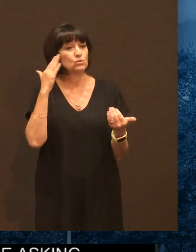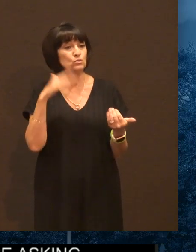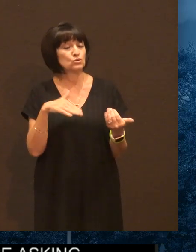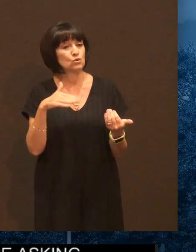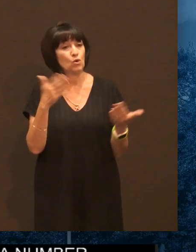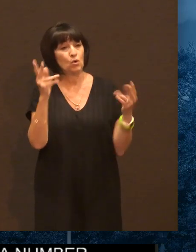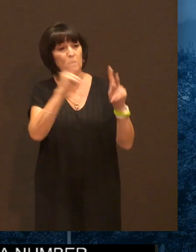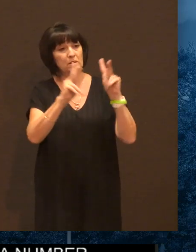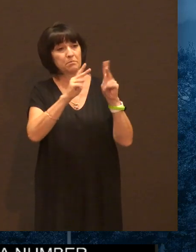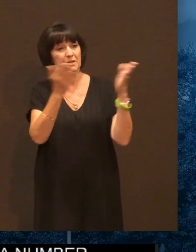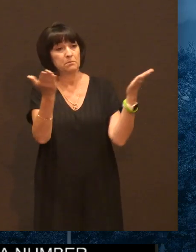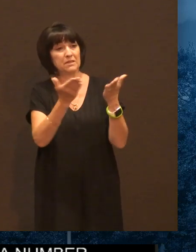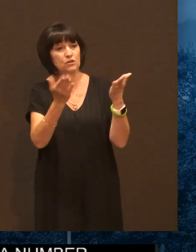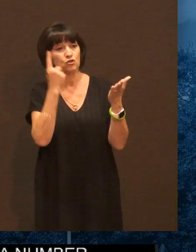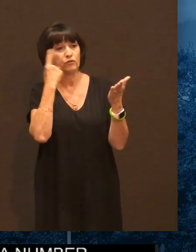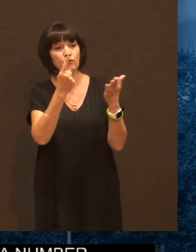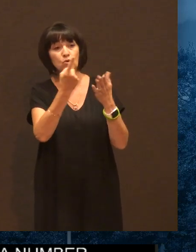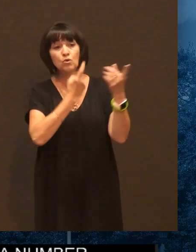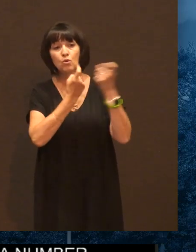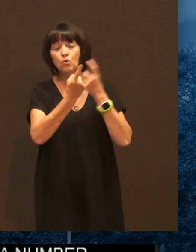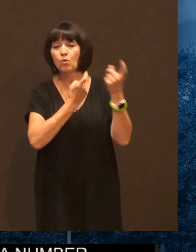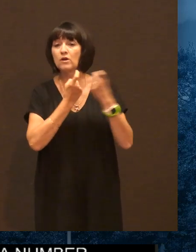again, the